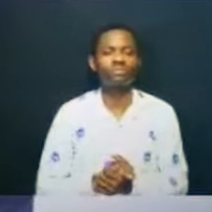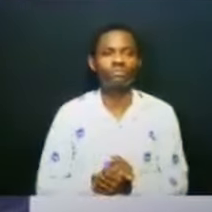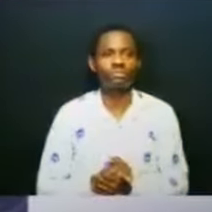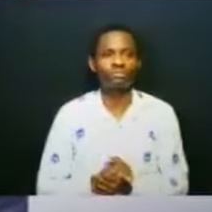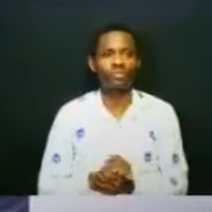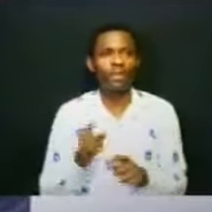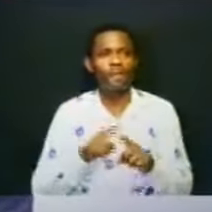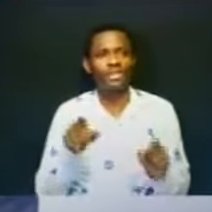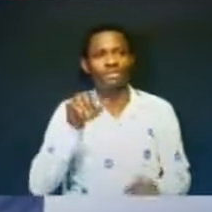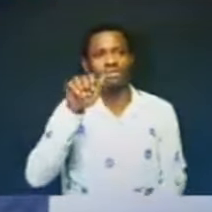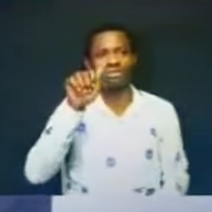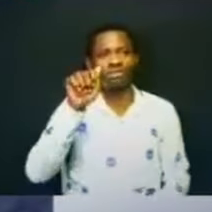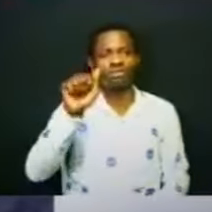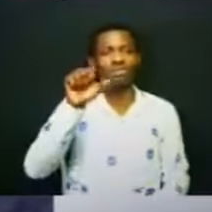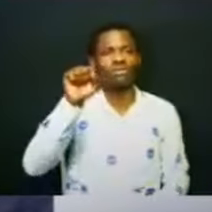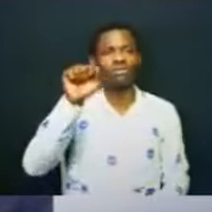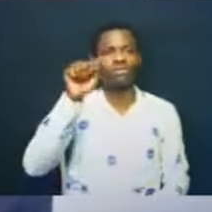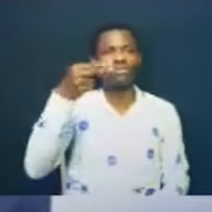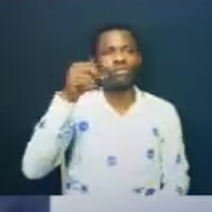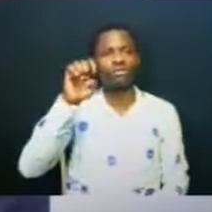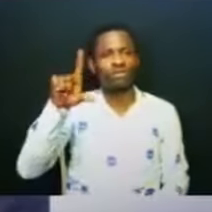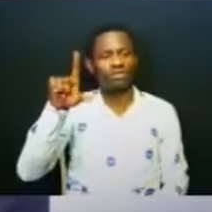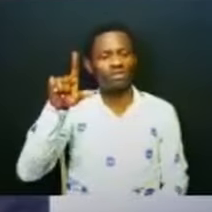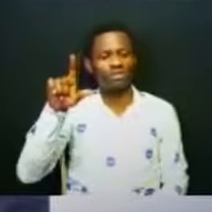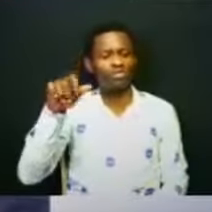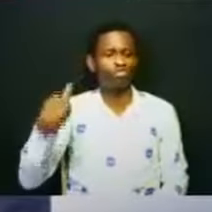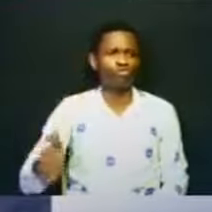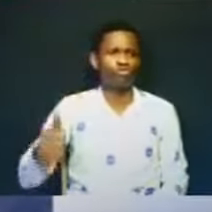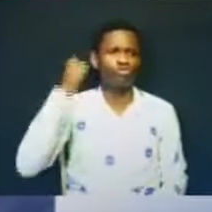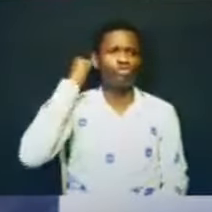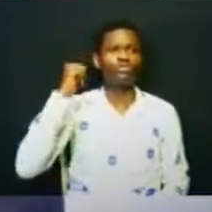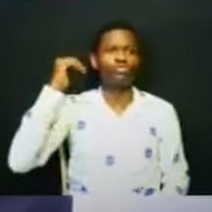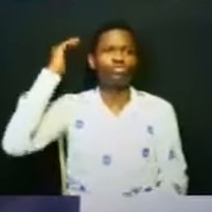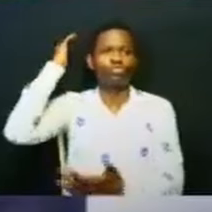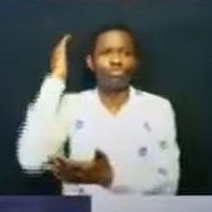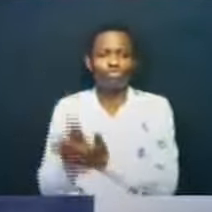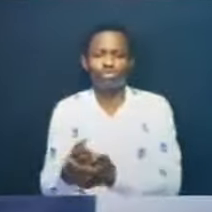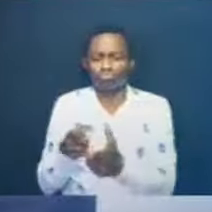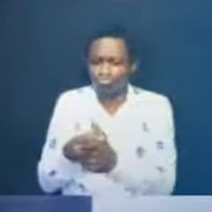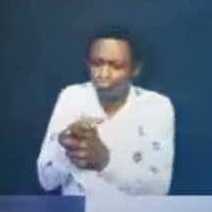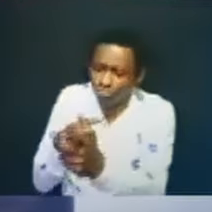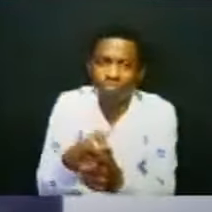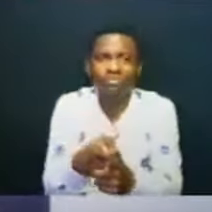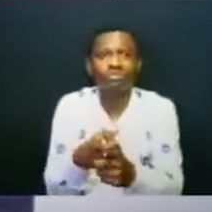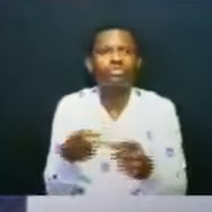But Asahel refused to give up the pursuit. So Abner thrust the bath into